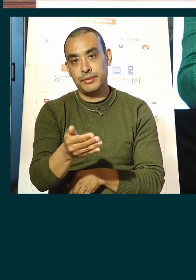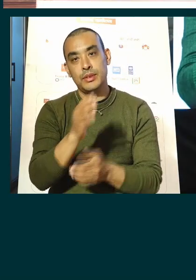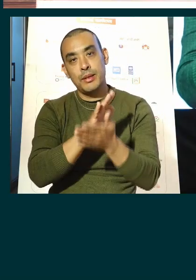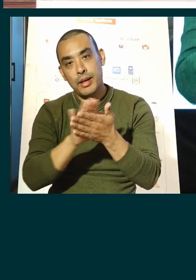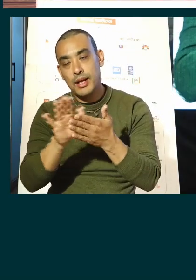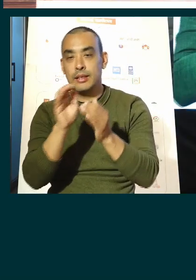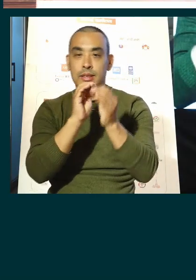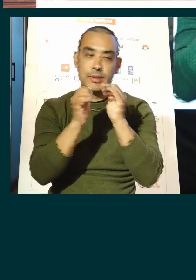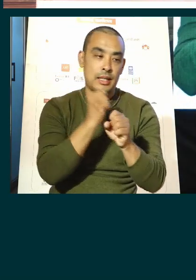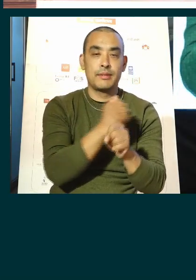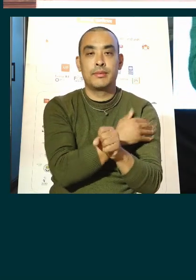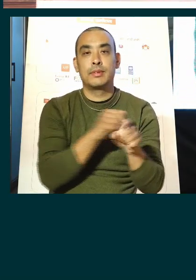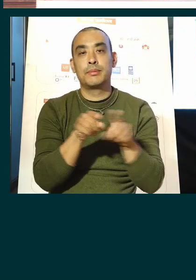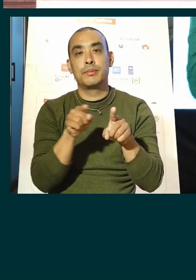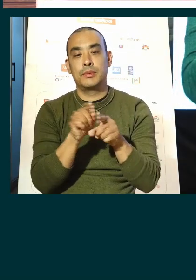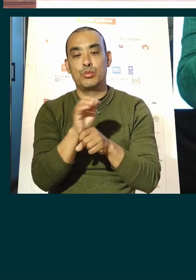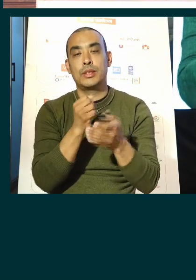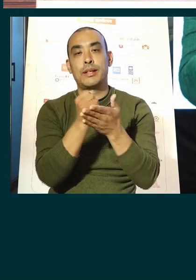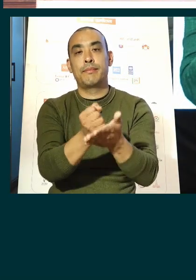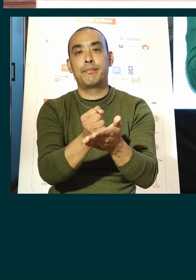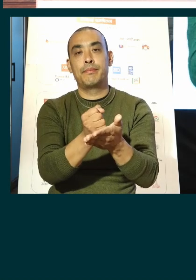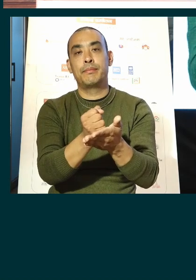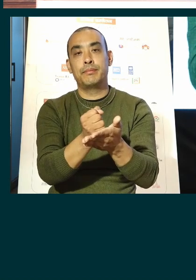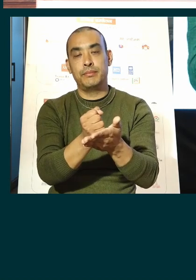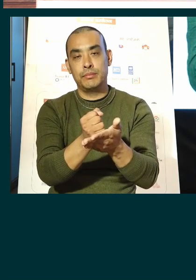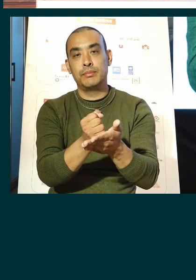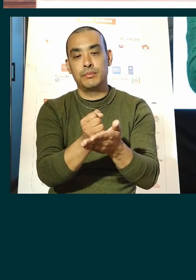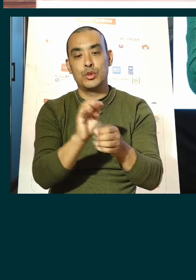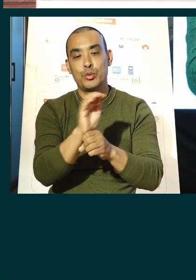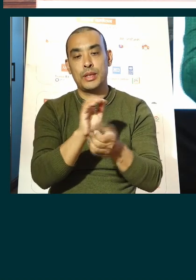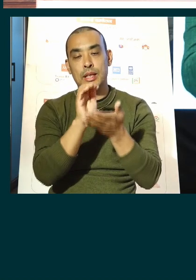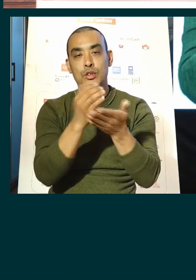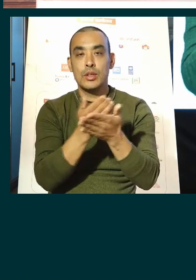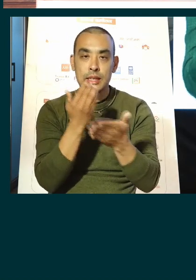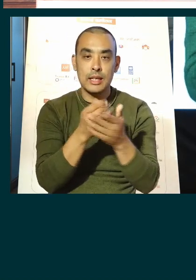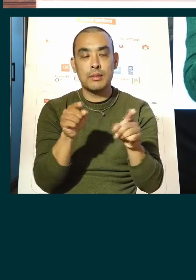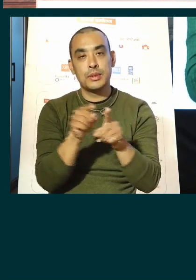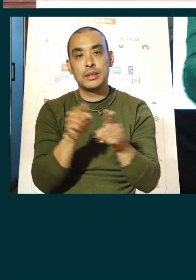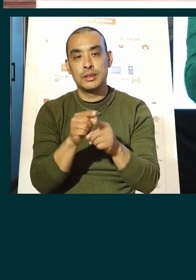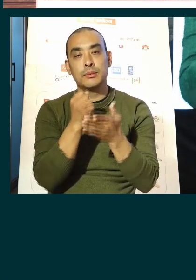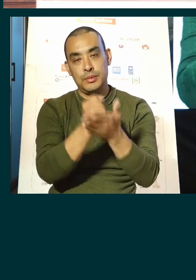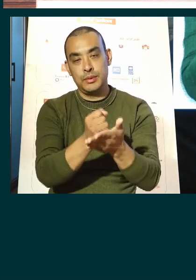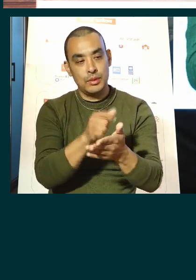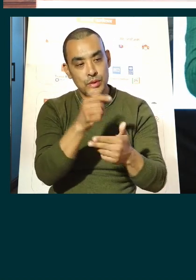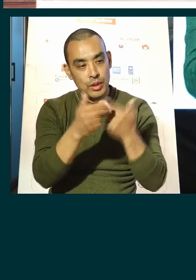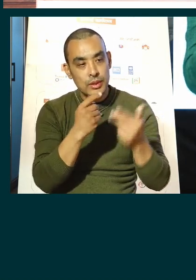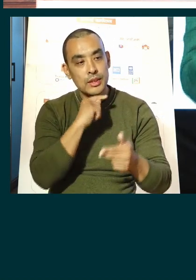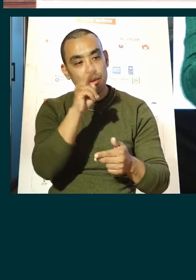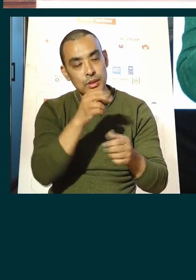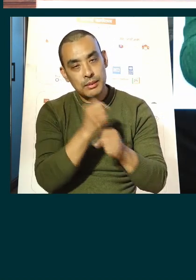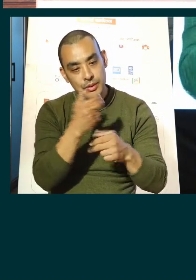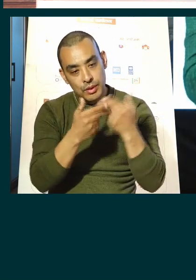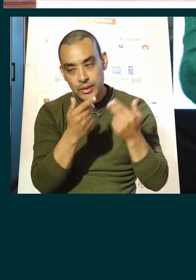and counseling services at the facilities, and the service providers who earlier facing challenge to mobilize the adolescent to bring